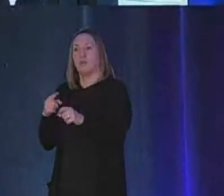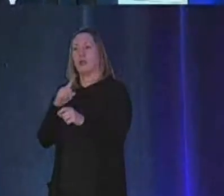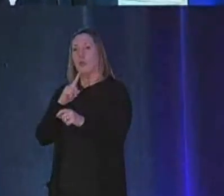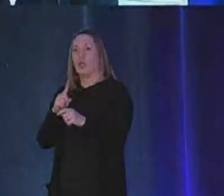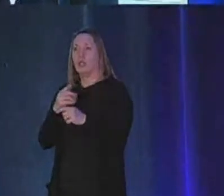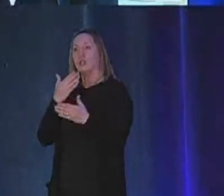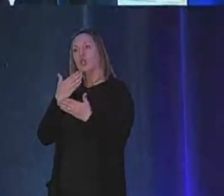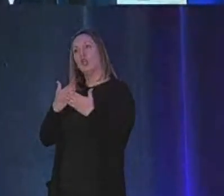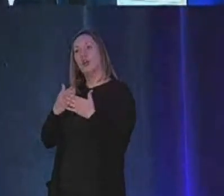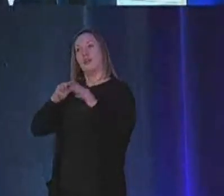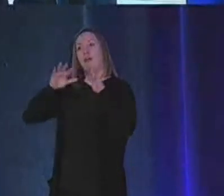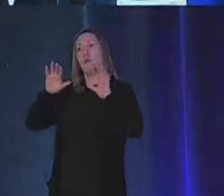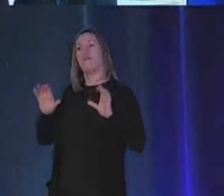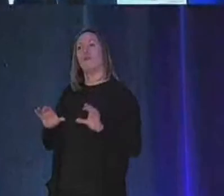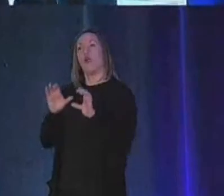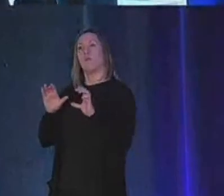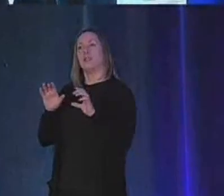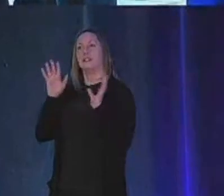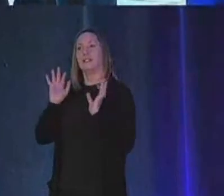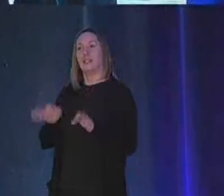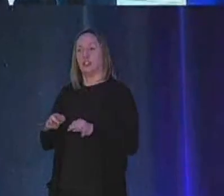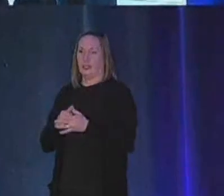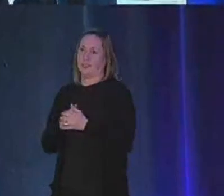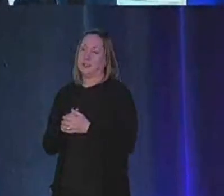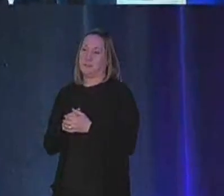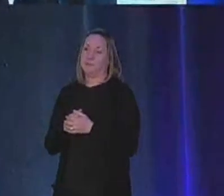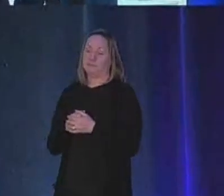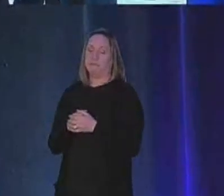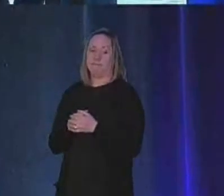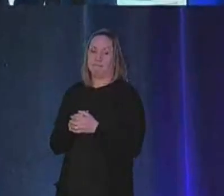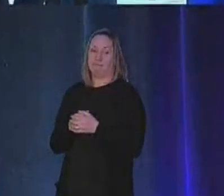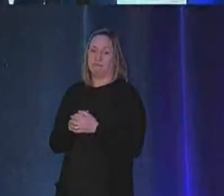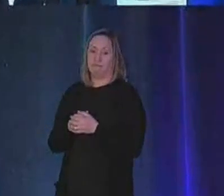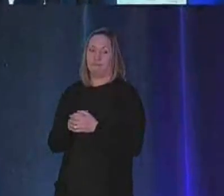really good performance decisions.